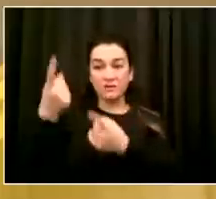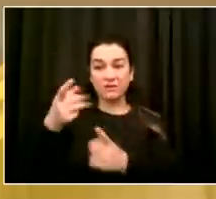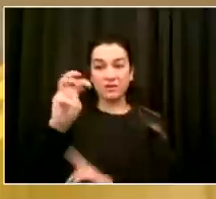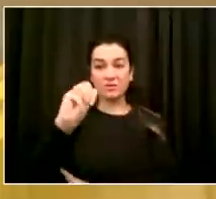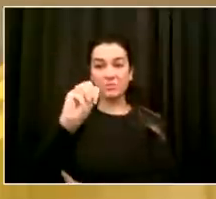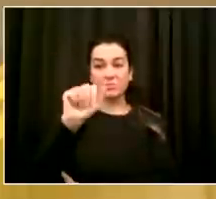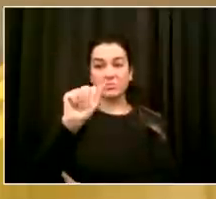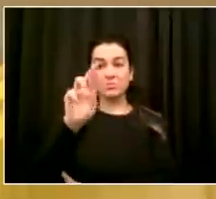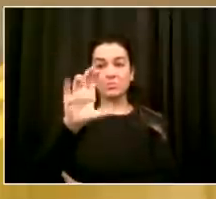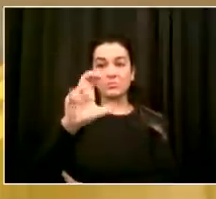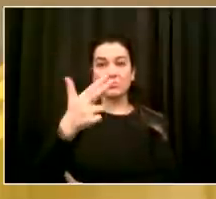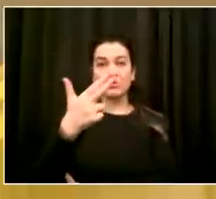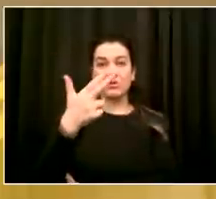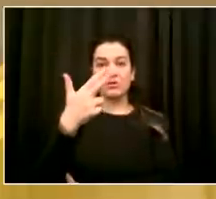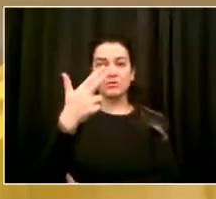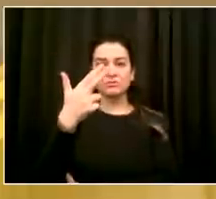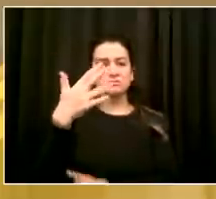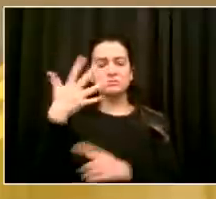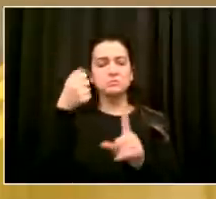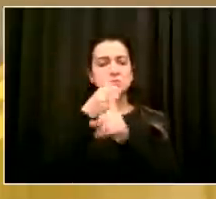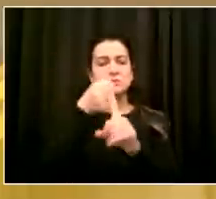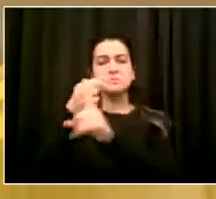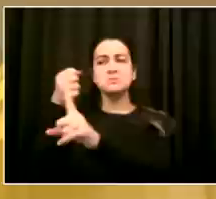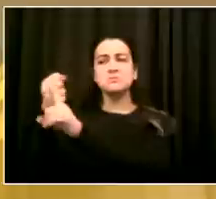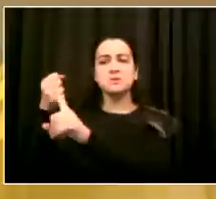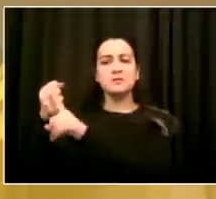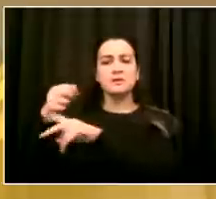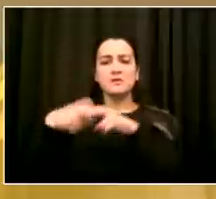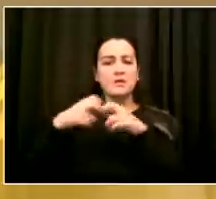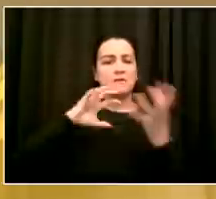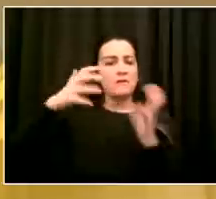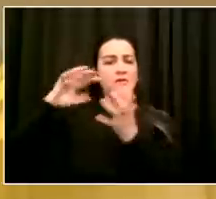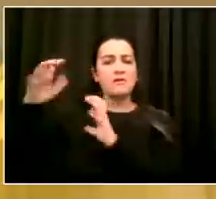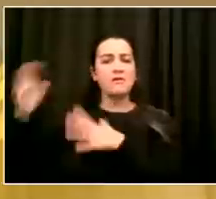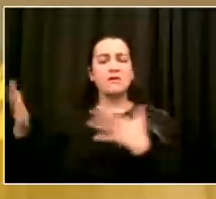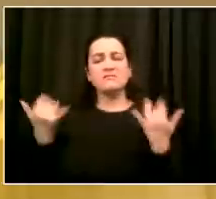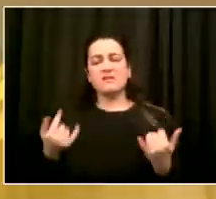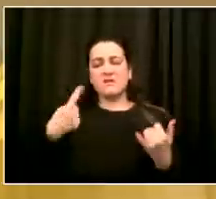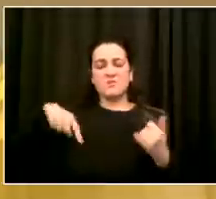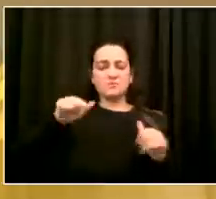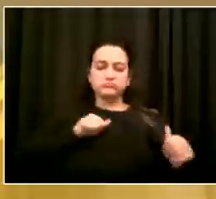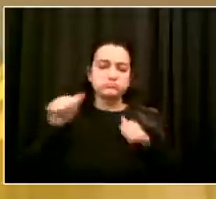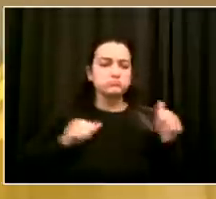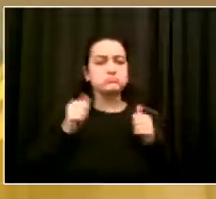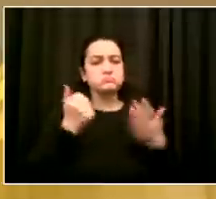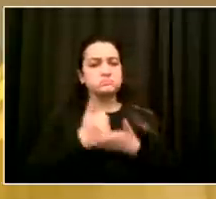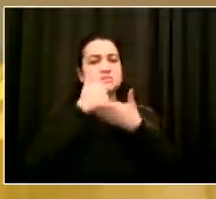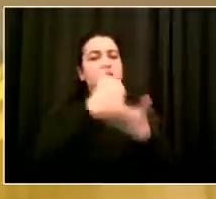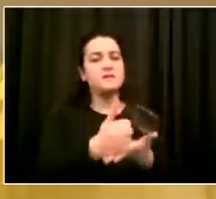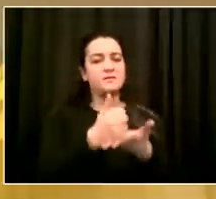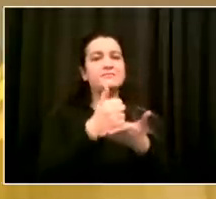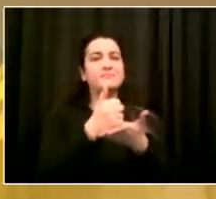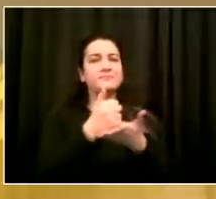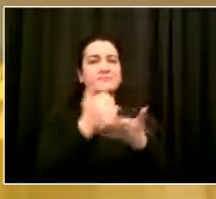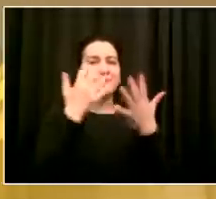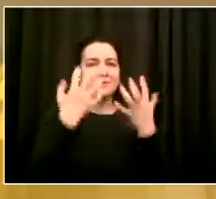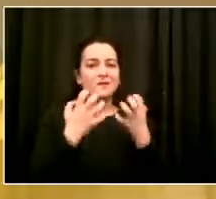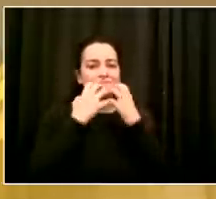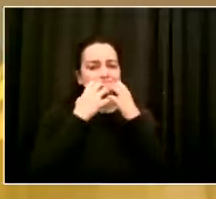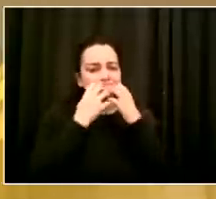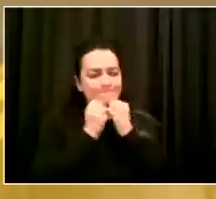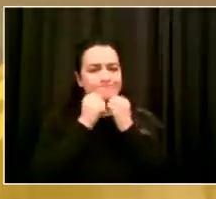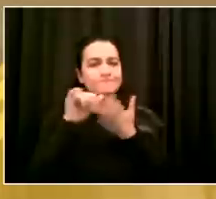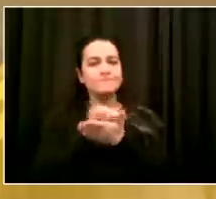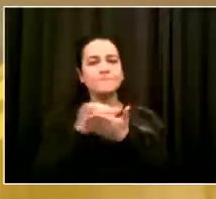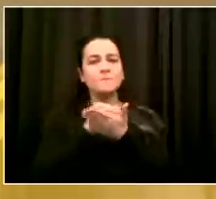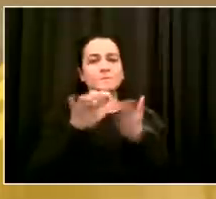our communities, and I can't think of any way that's more important than what this effort is. And so, you know,